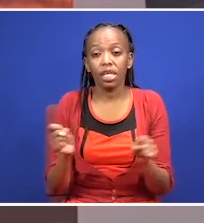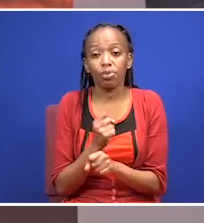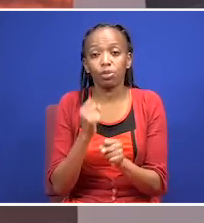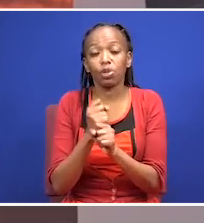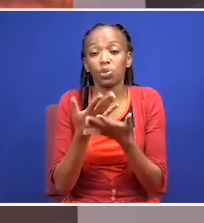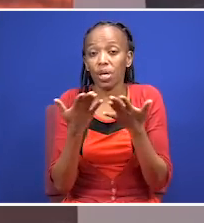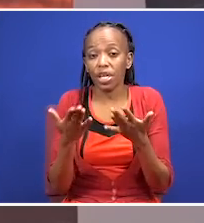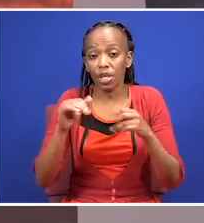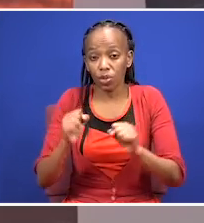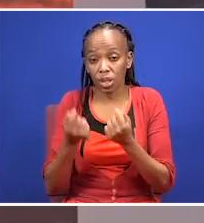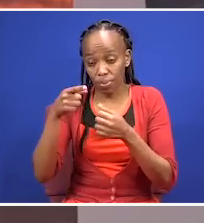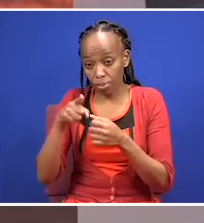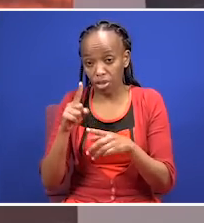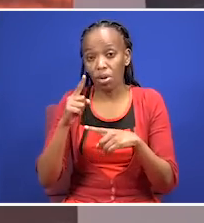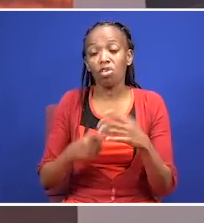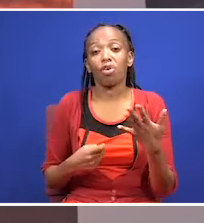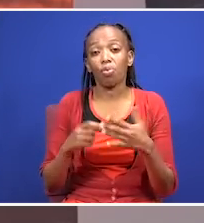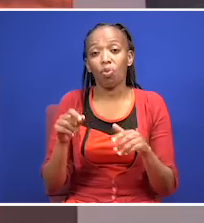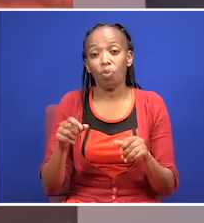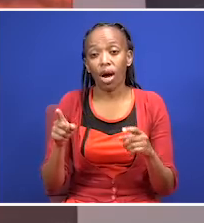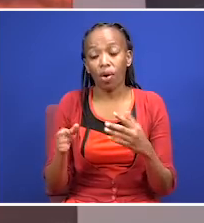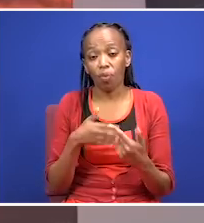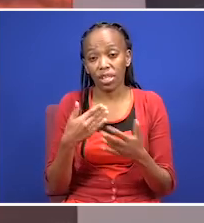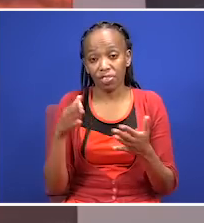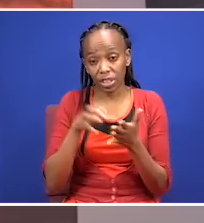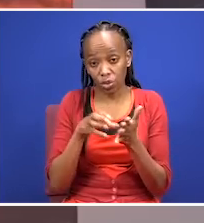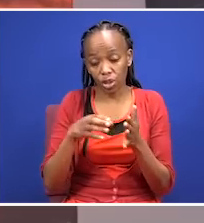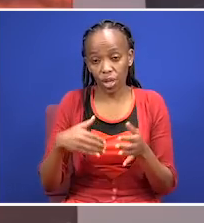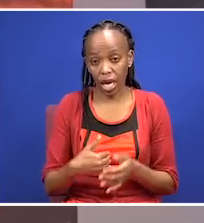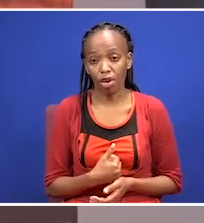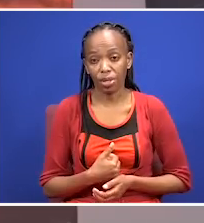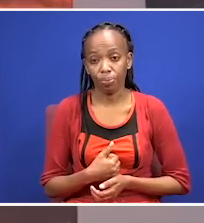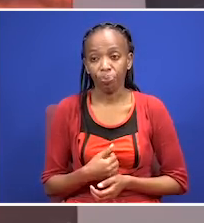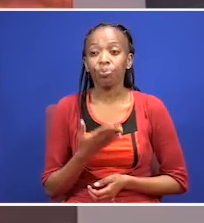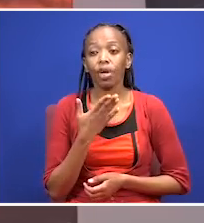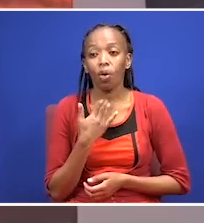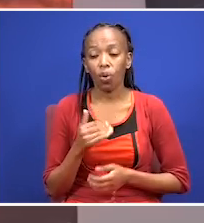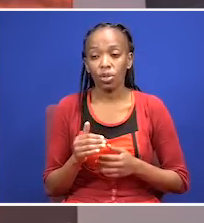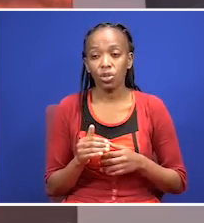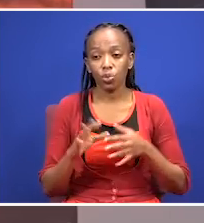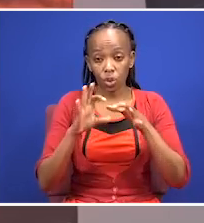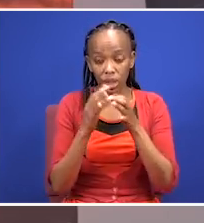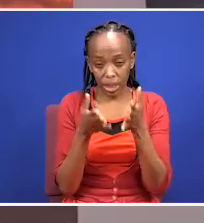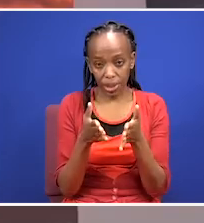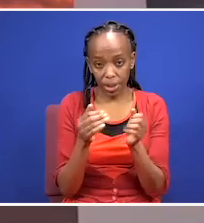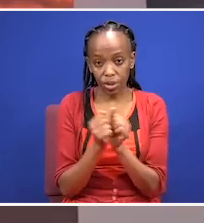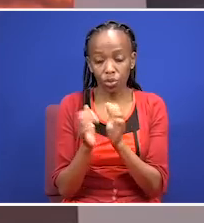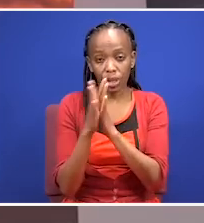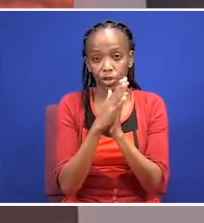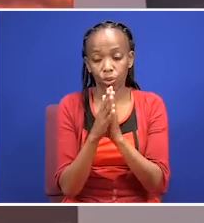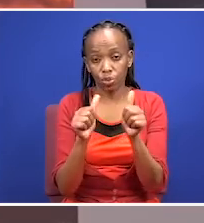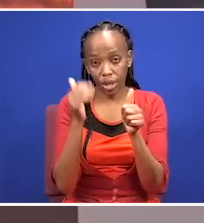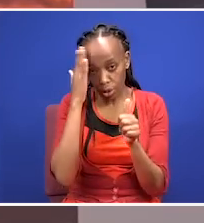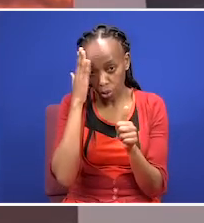to save themselves from whatever situation they find themselves in i want to link this to a story well